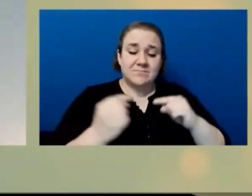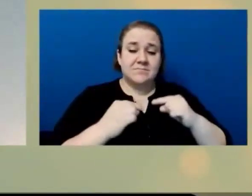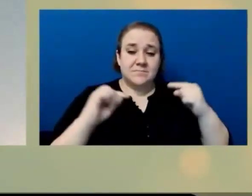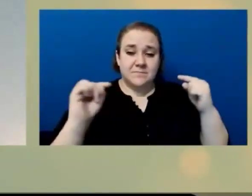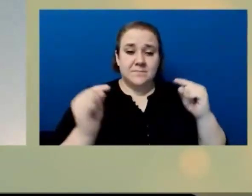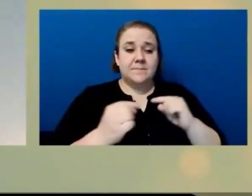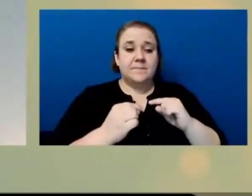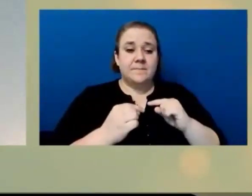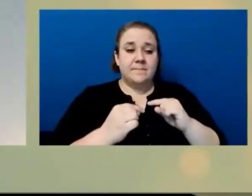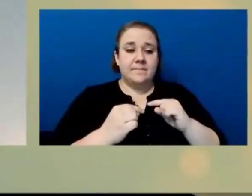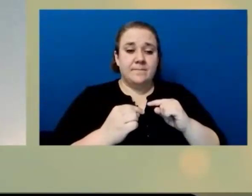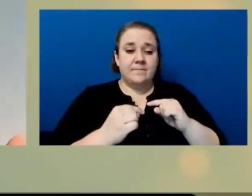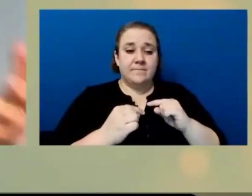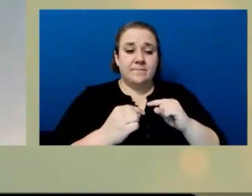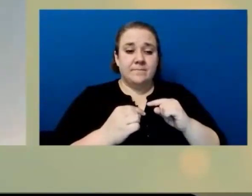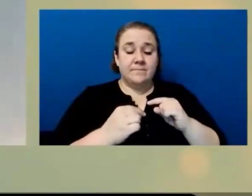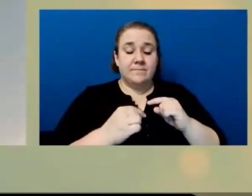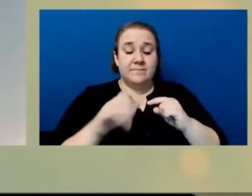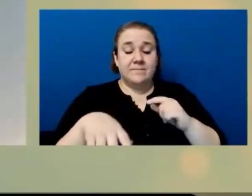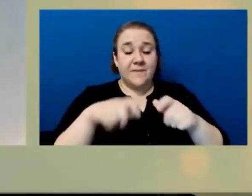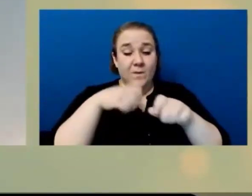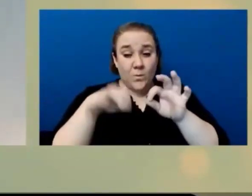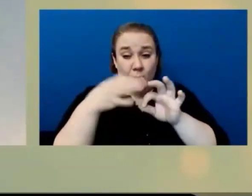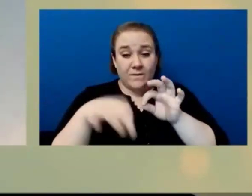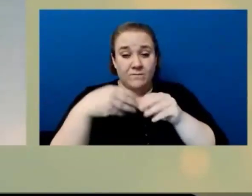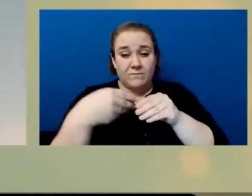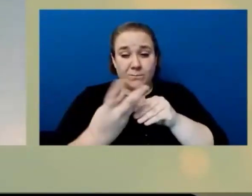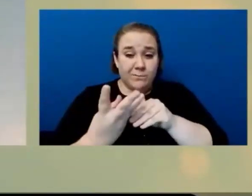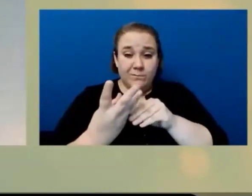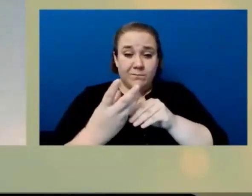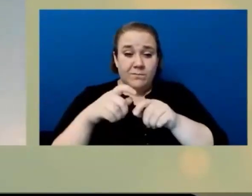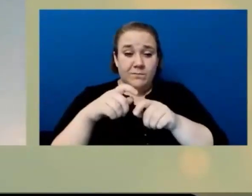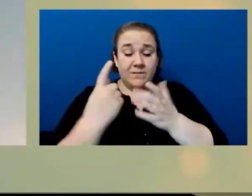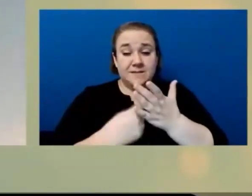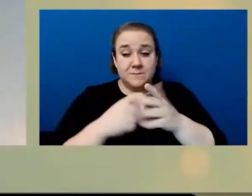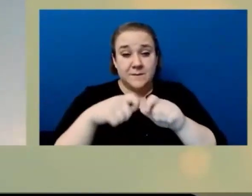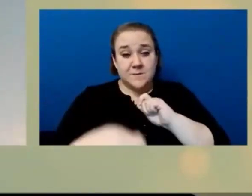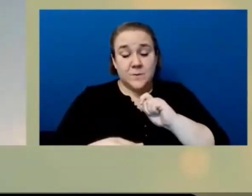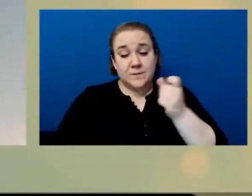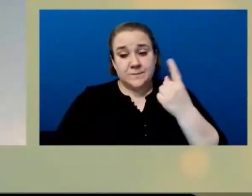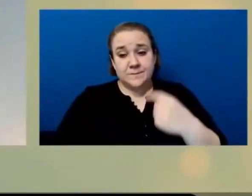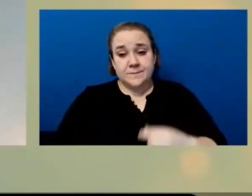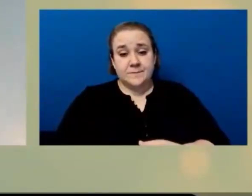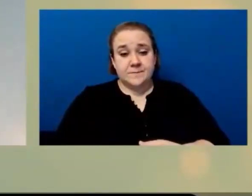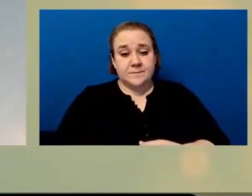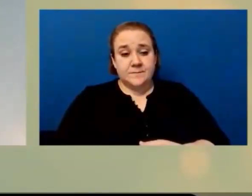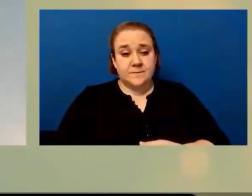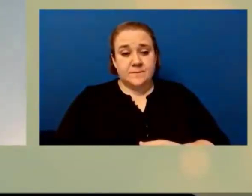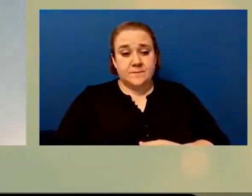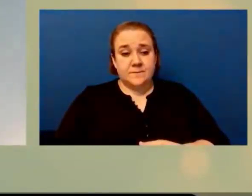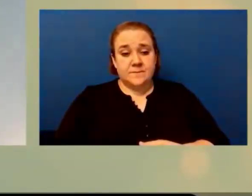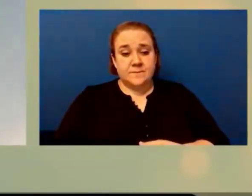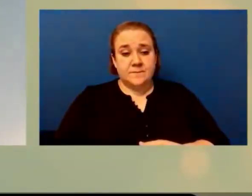the call of our faith is to respond to these tangled realities all at once, the sustenance and the